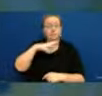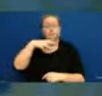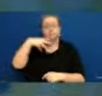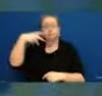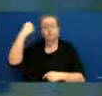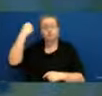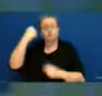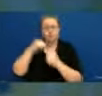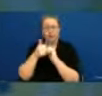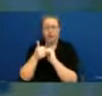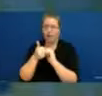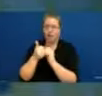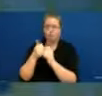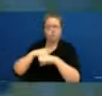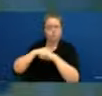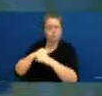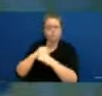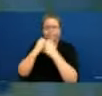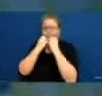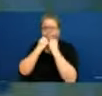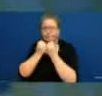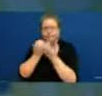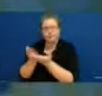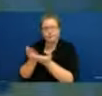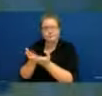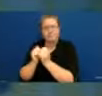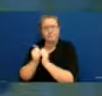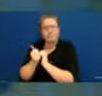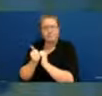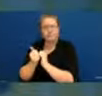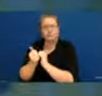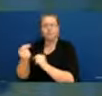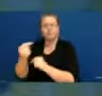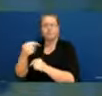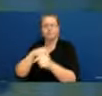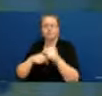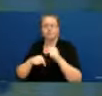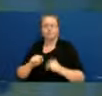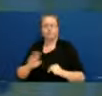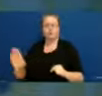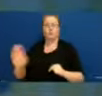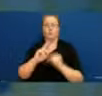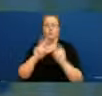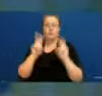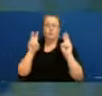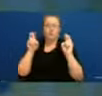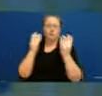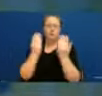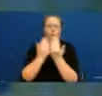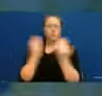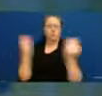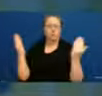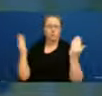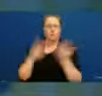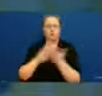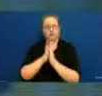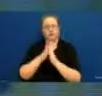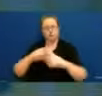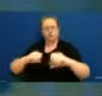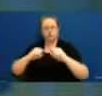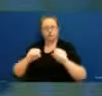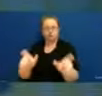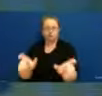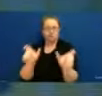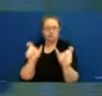the brakes on COVID-19 transmission. We need to come back to making our wall strong so we